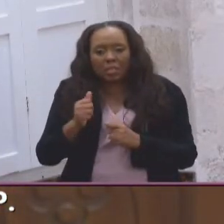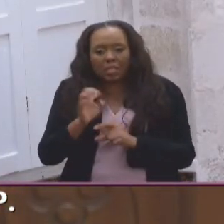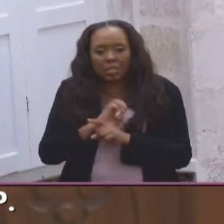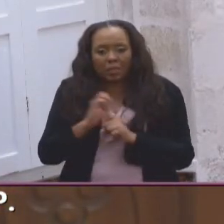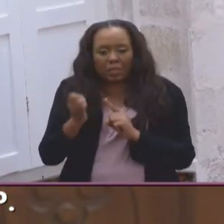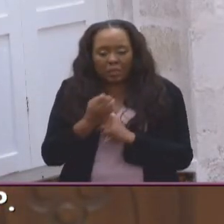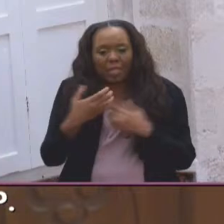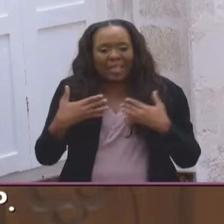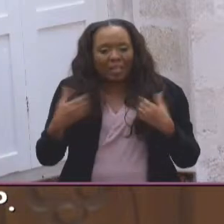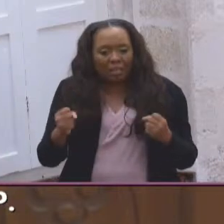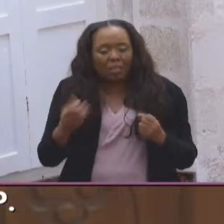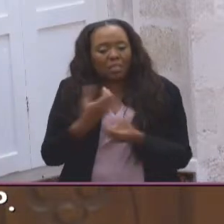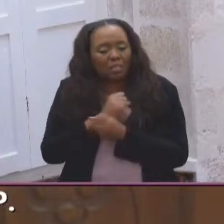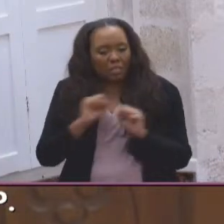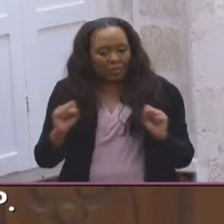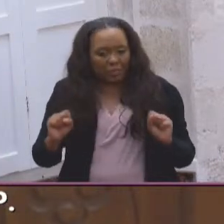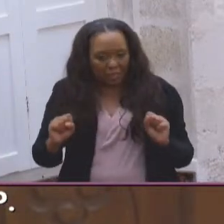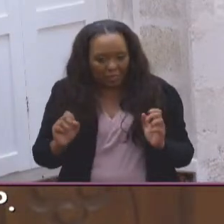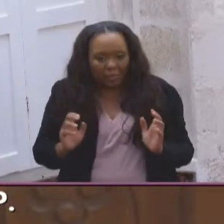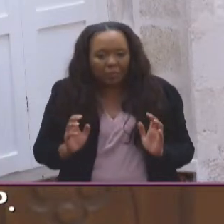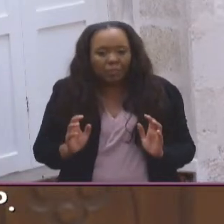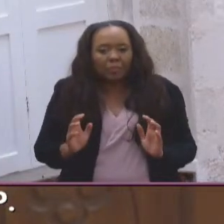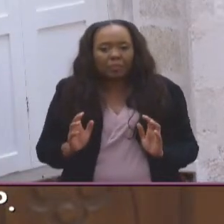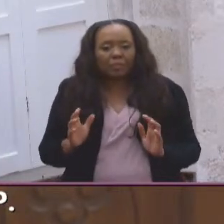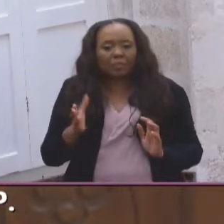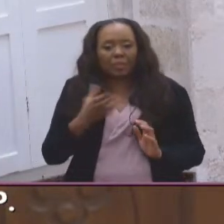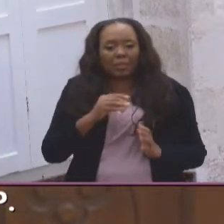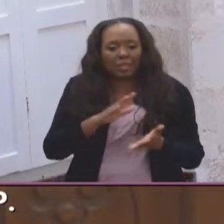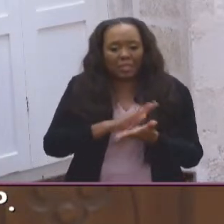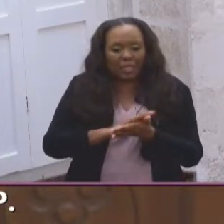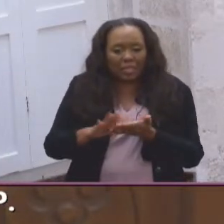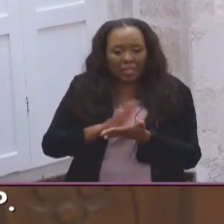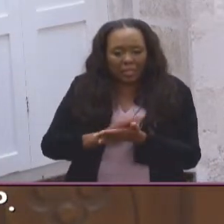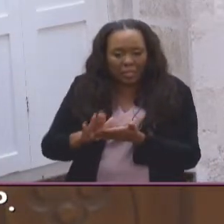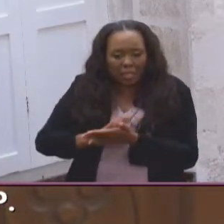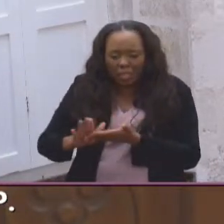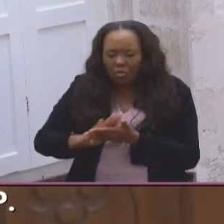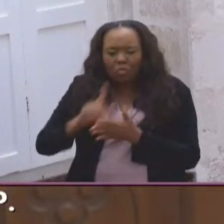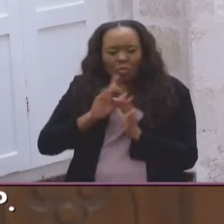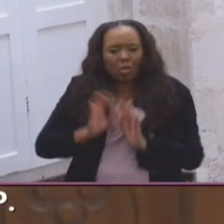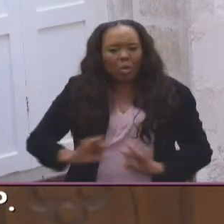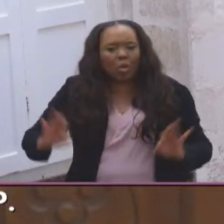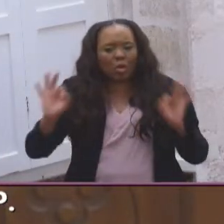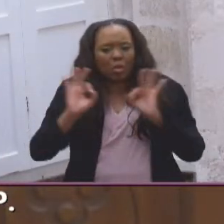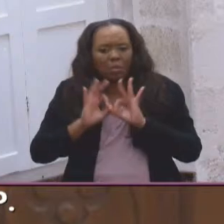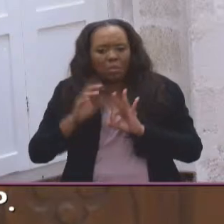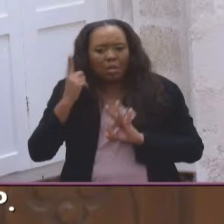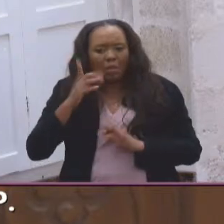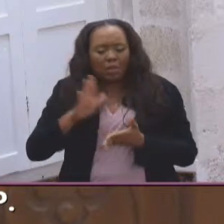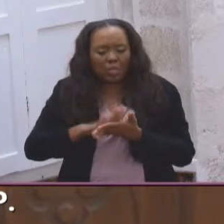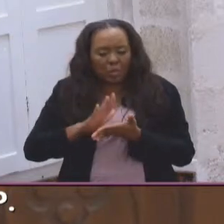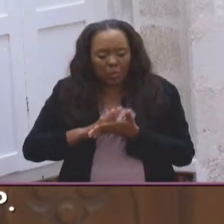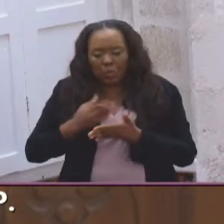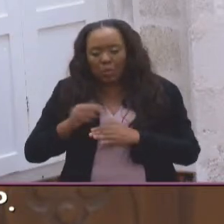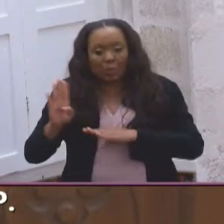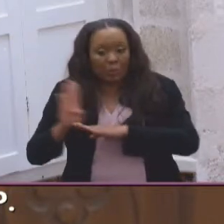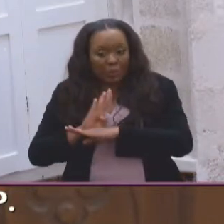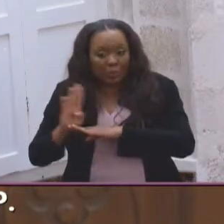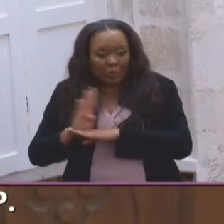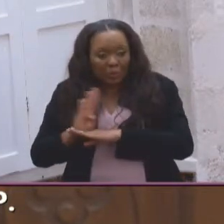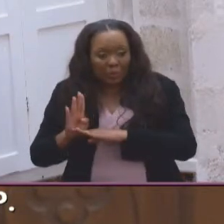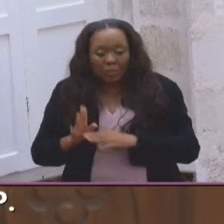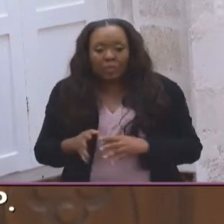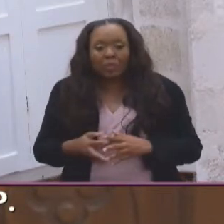safety and good cleanliness and hygiene as it relates to food businesses.